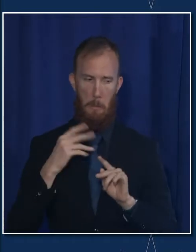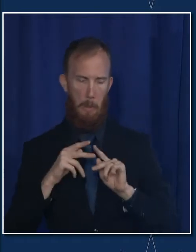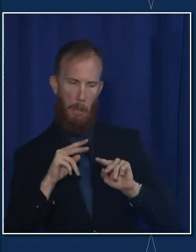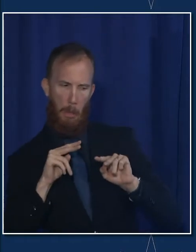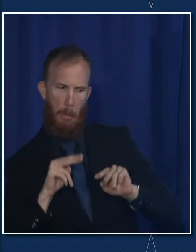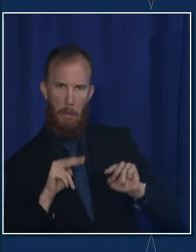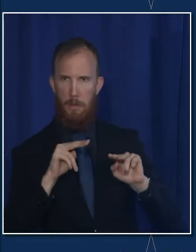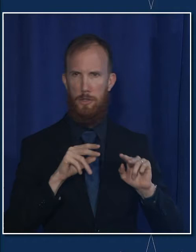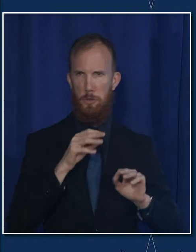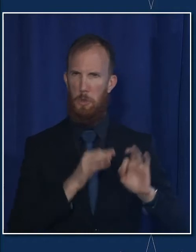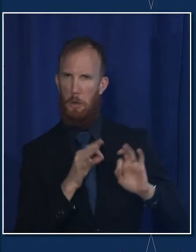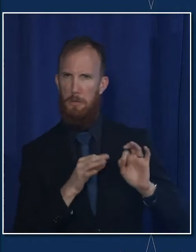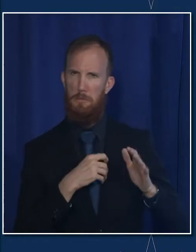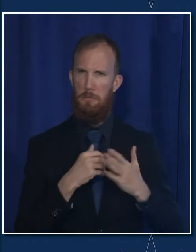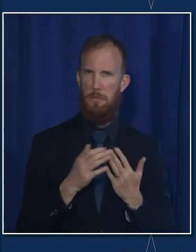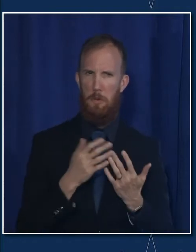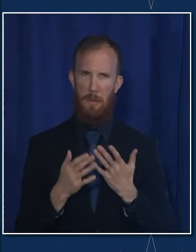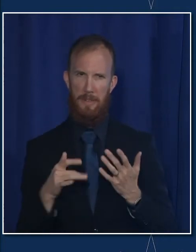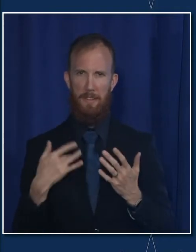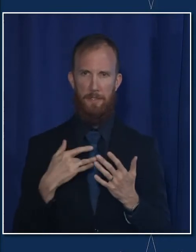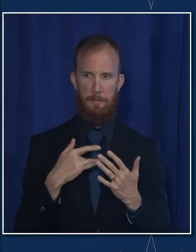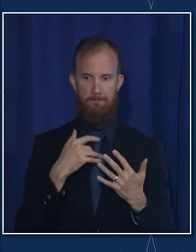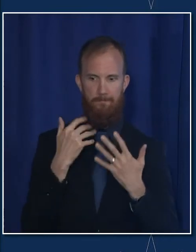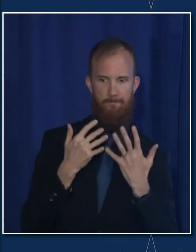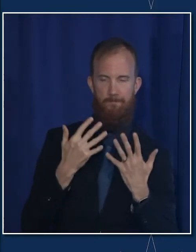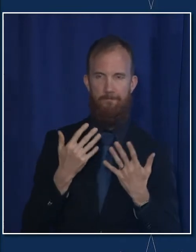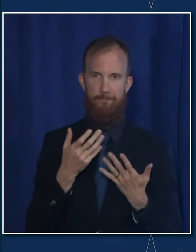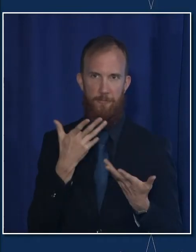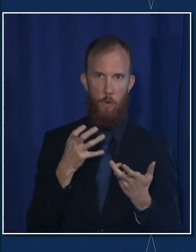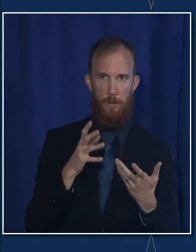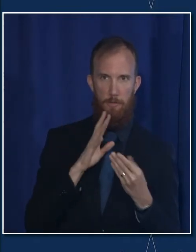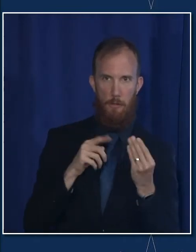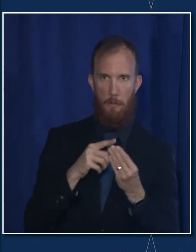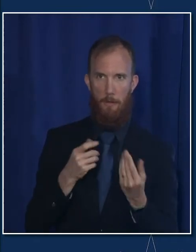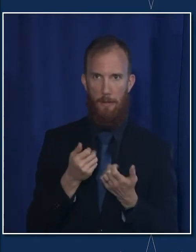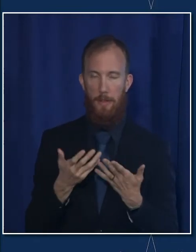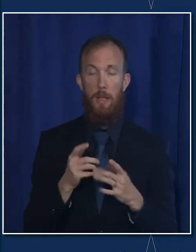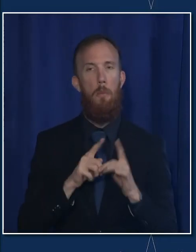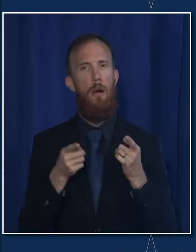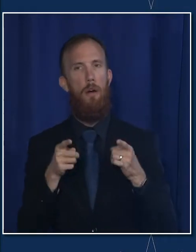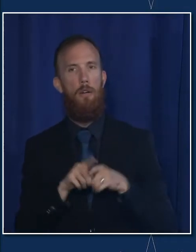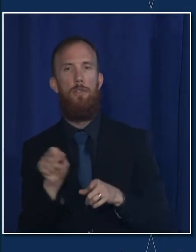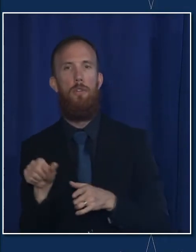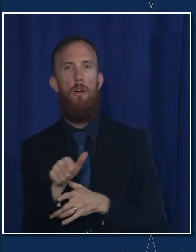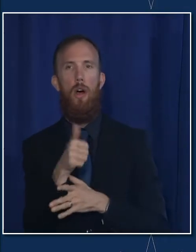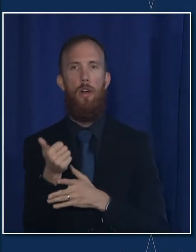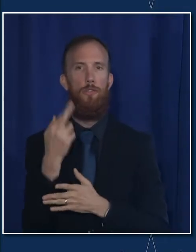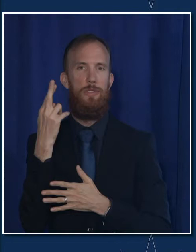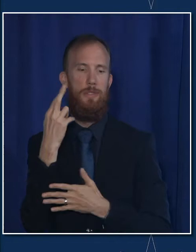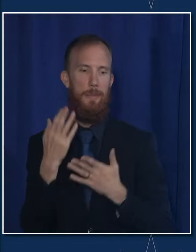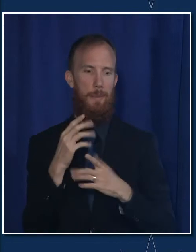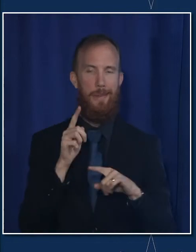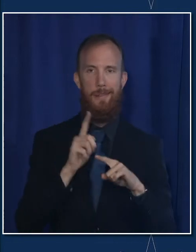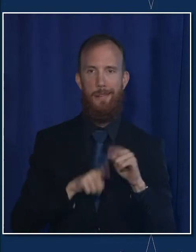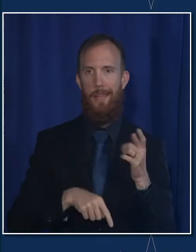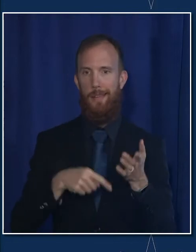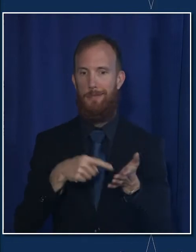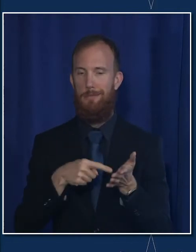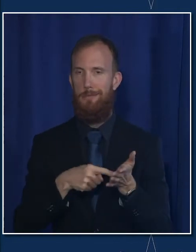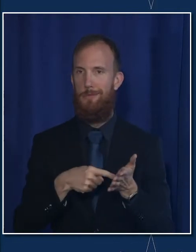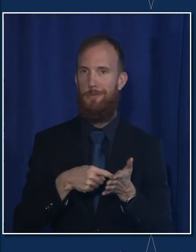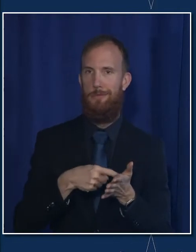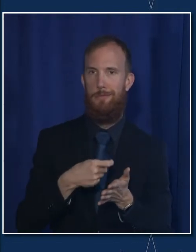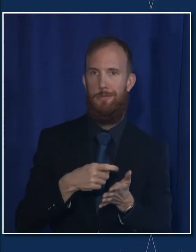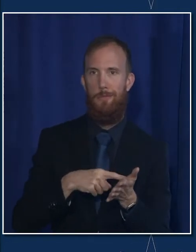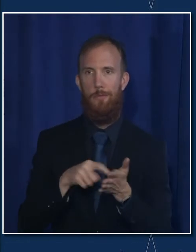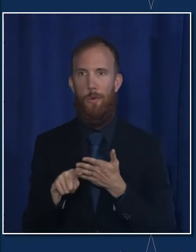health challenges, but also structural barriers where people think, I can't afford it, I don't know where to get it, etc. And the goal of Unspoken is